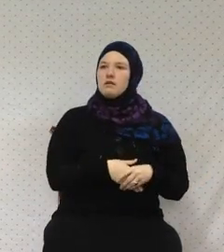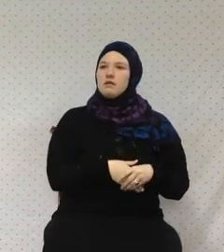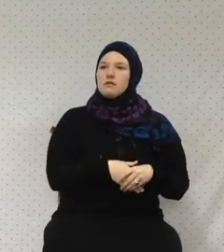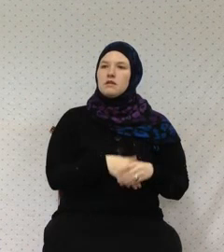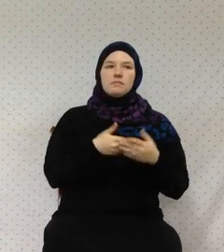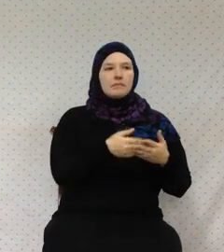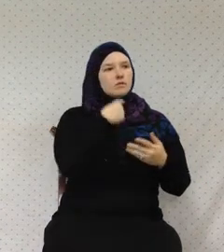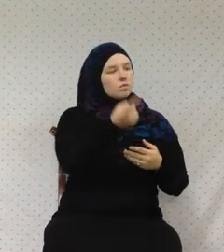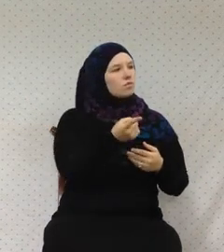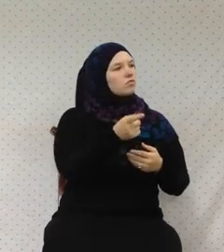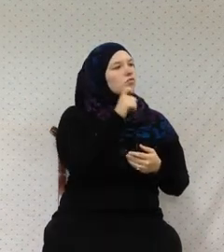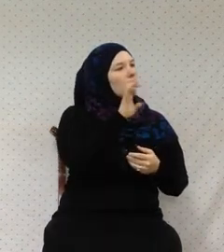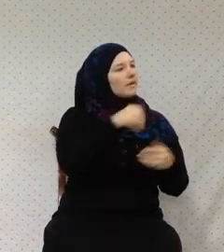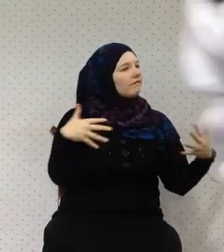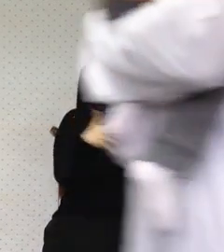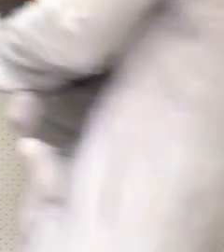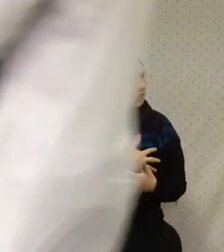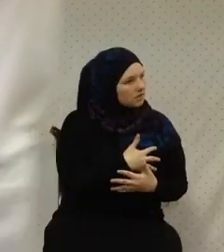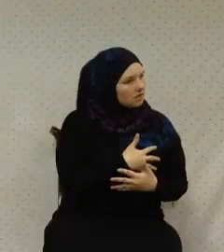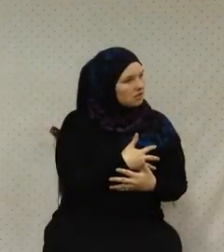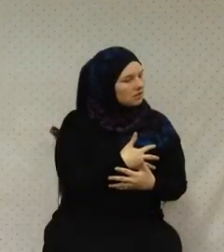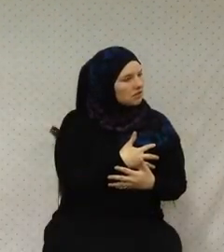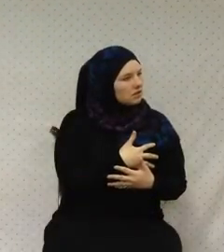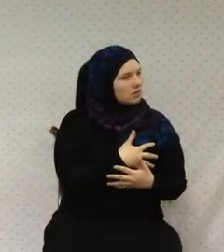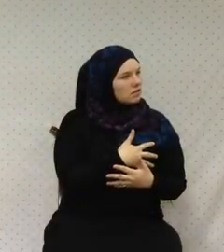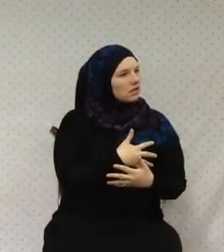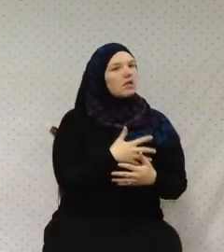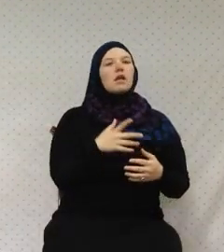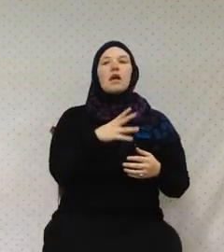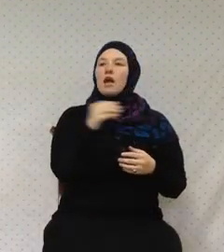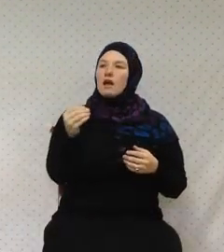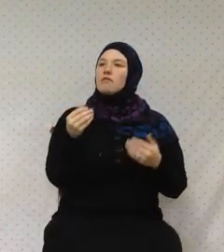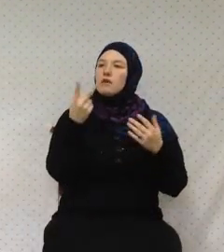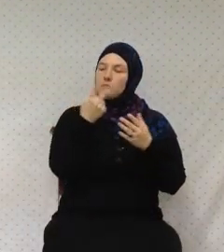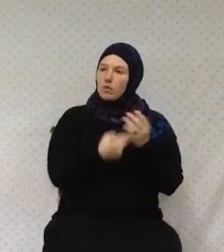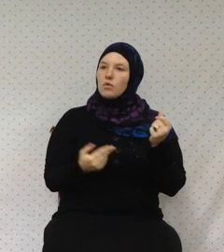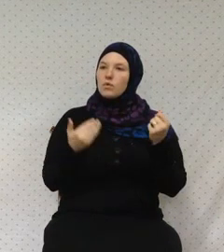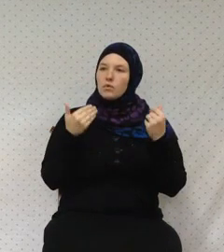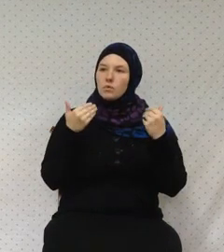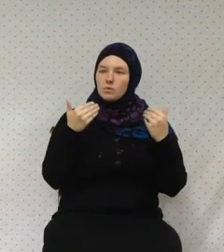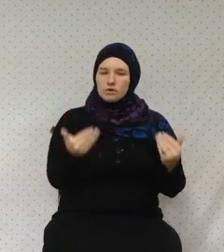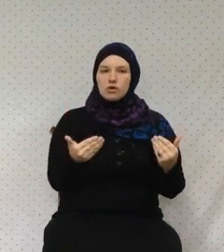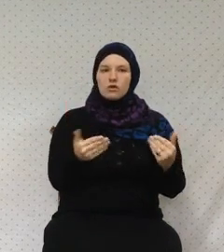You are on the straight path." And the mother went on